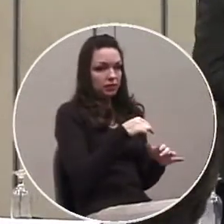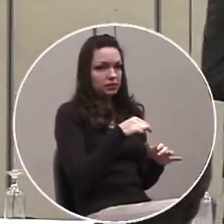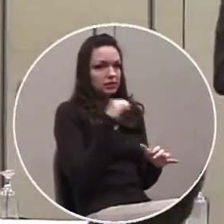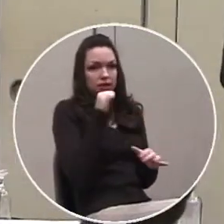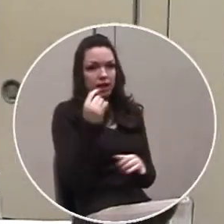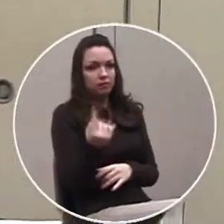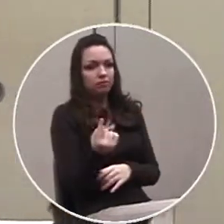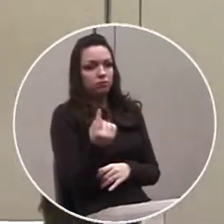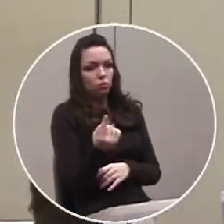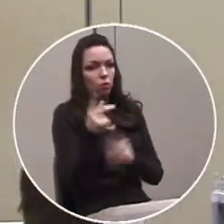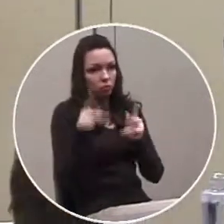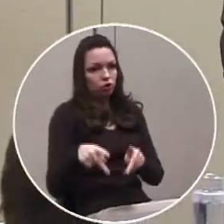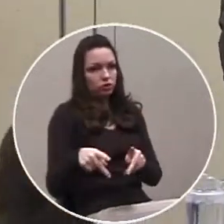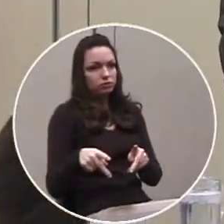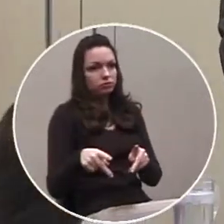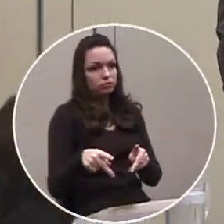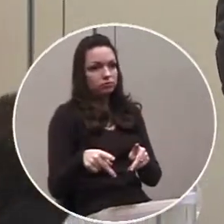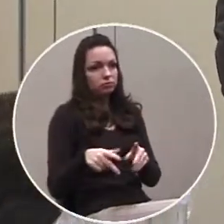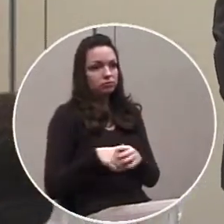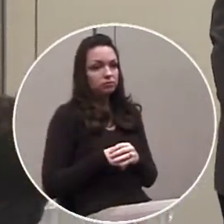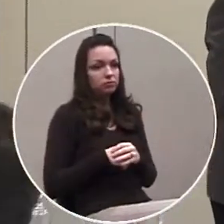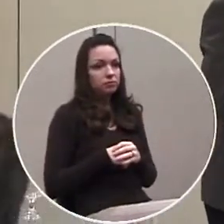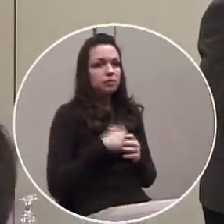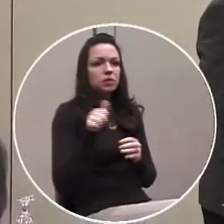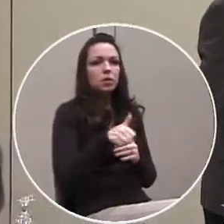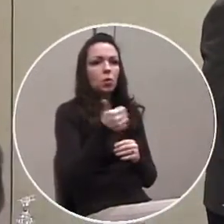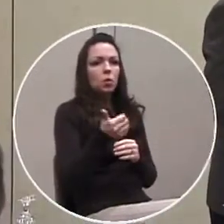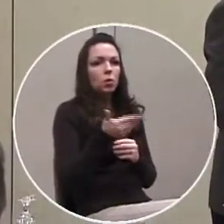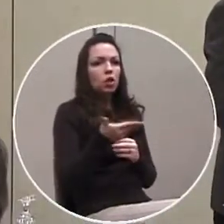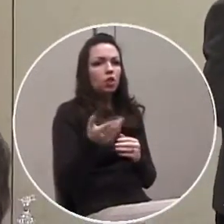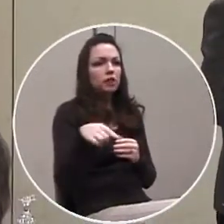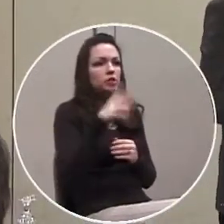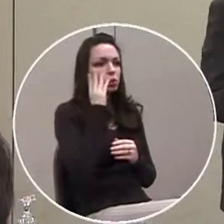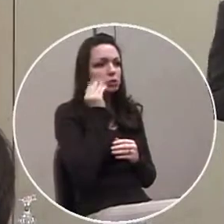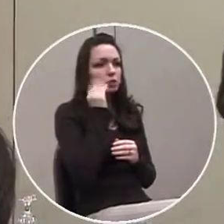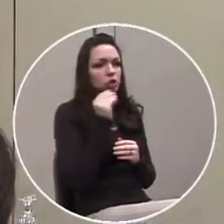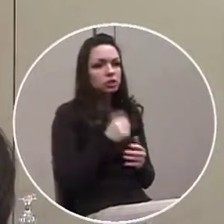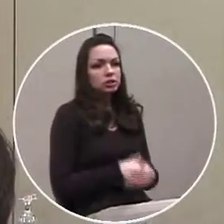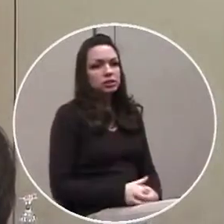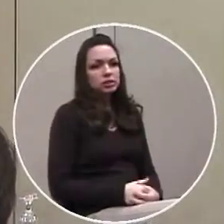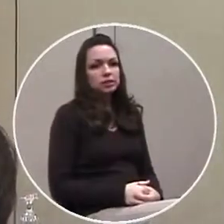individual. What other things did you experience?